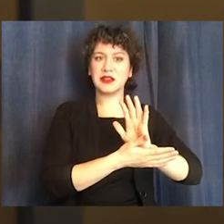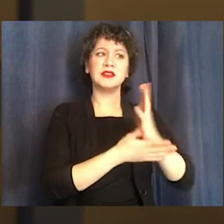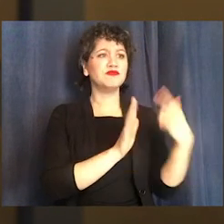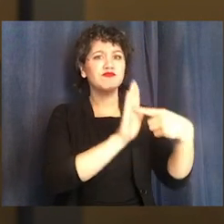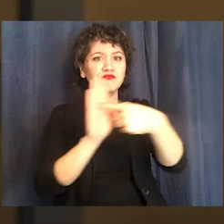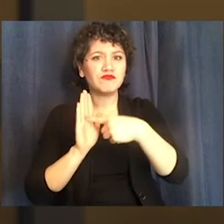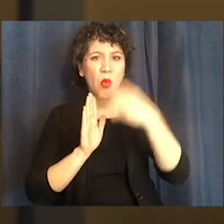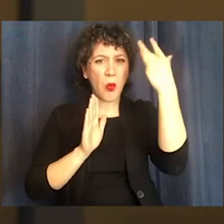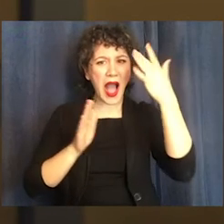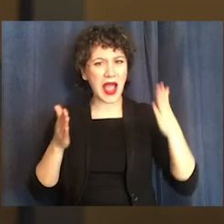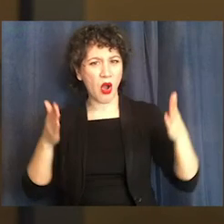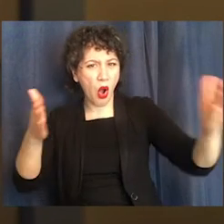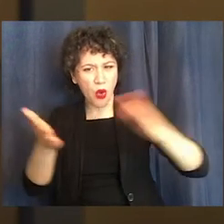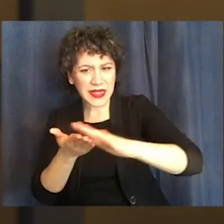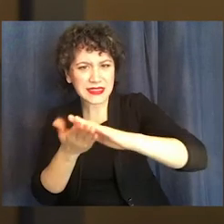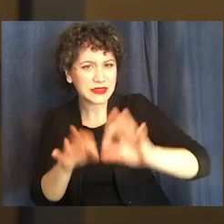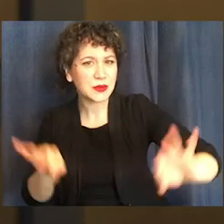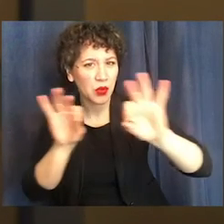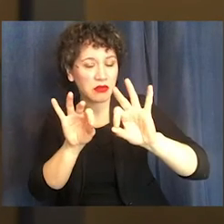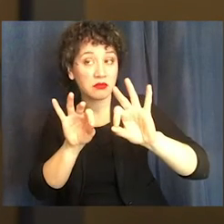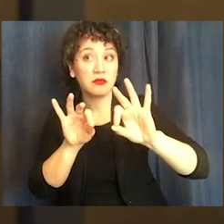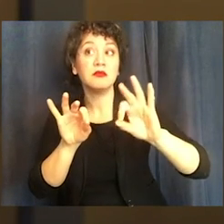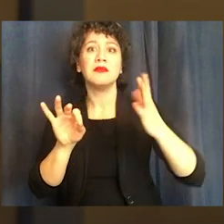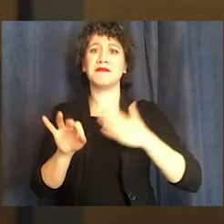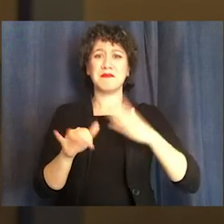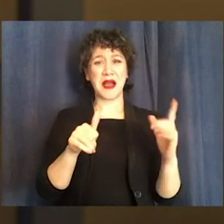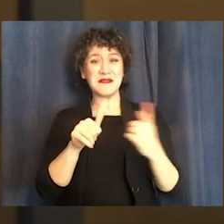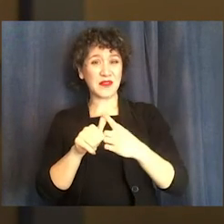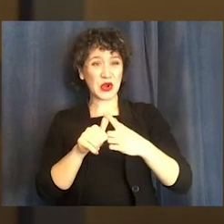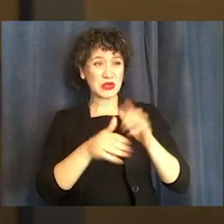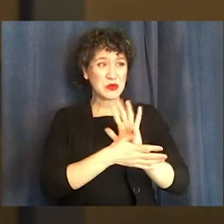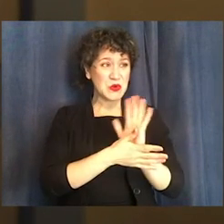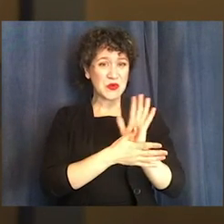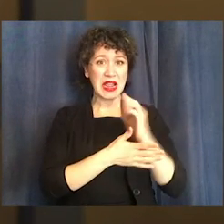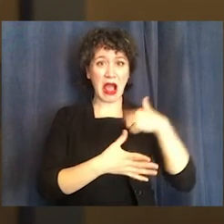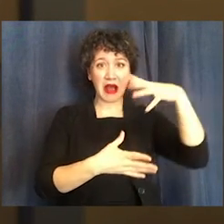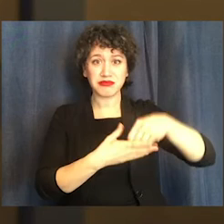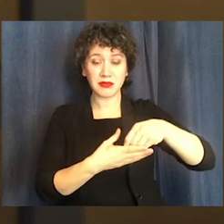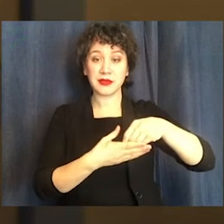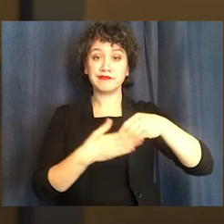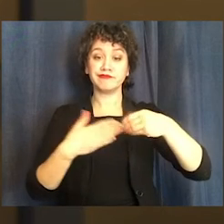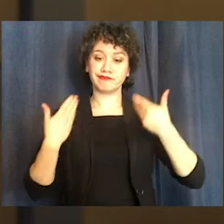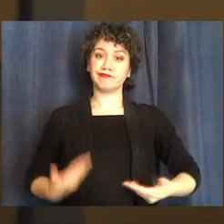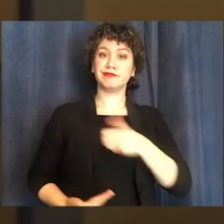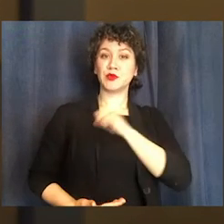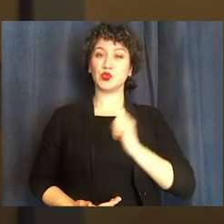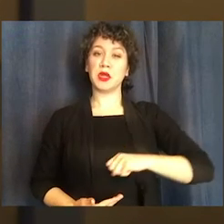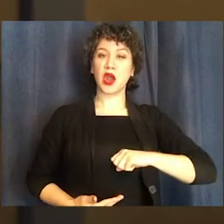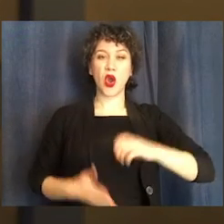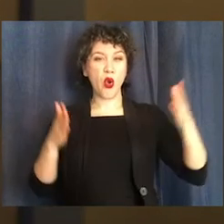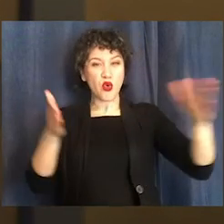I debuted in my first ever film as a superhero cleaning the hallways. At first, I was apprehensive due to